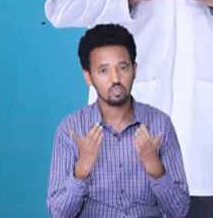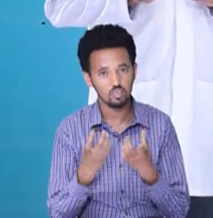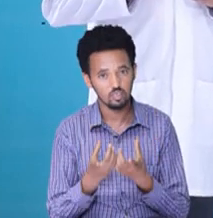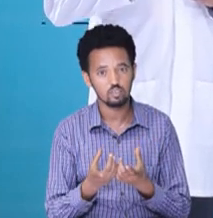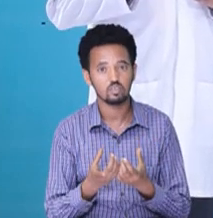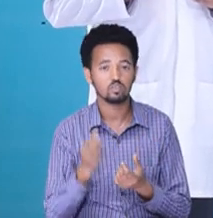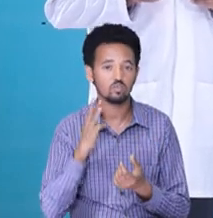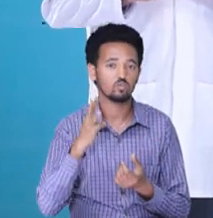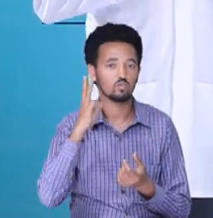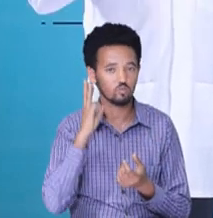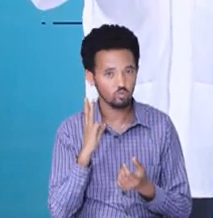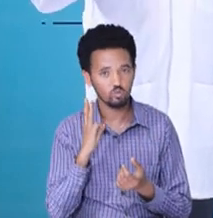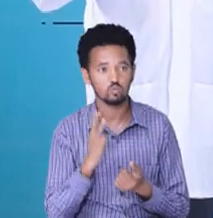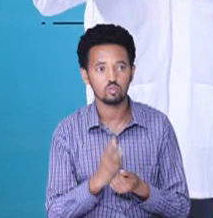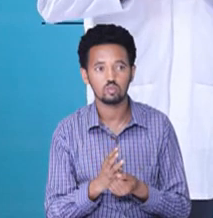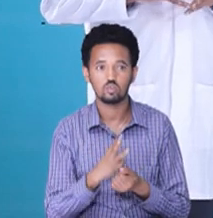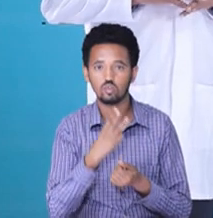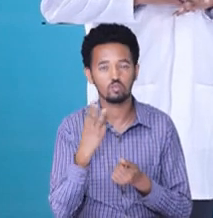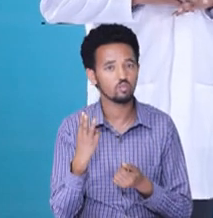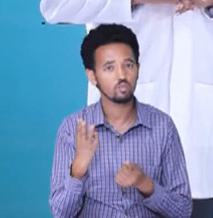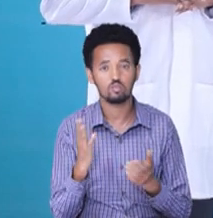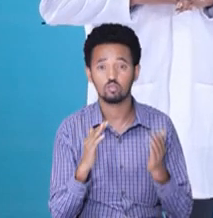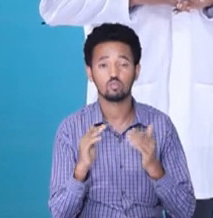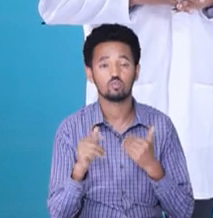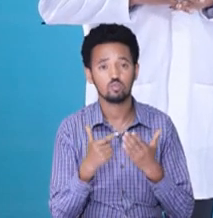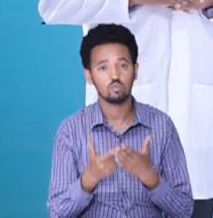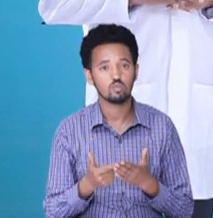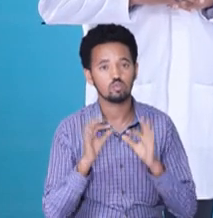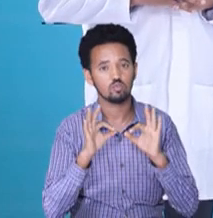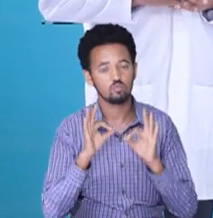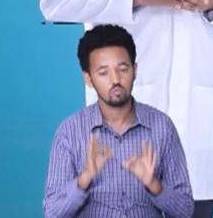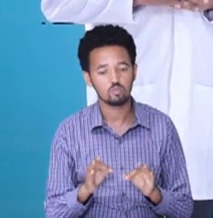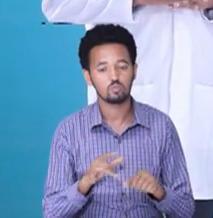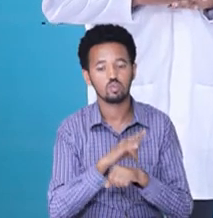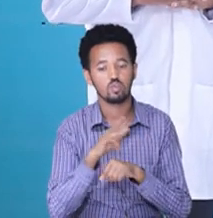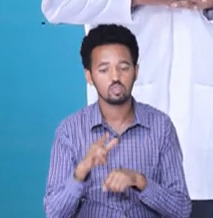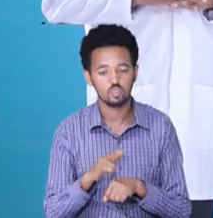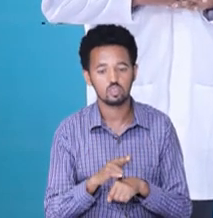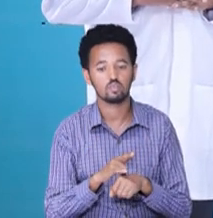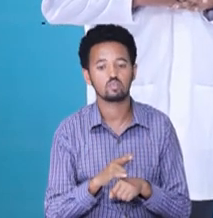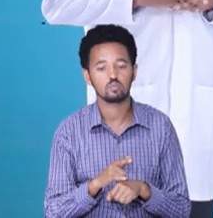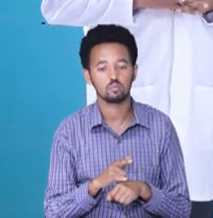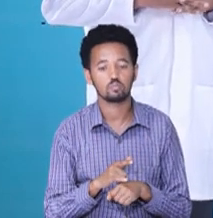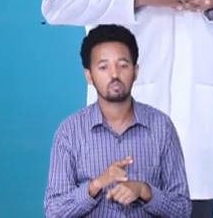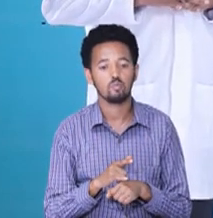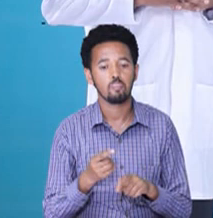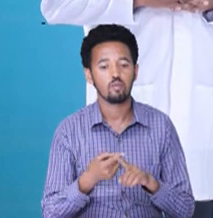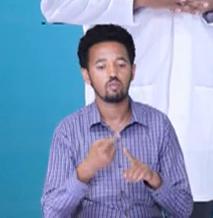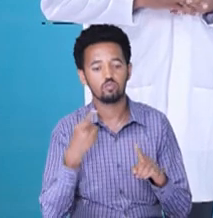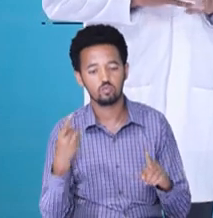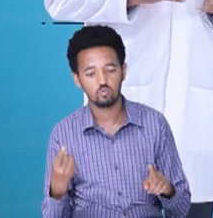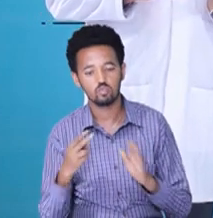unprivileged. The first and second are more privileged class. Then they formed a national assembly. That national assembly struggled for